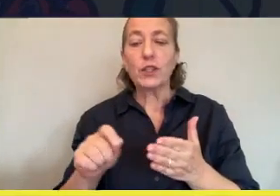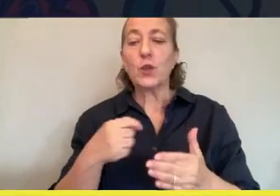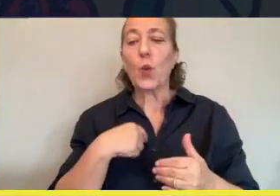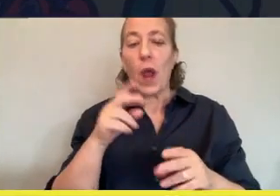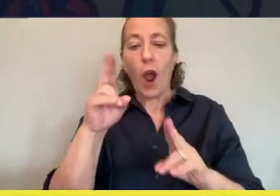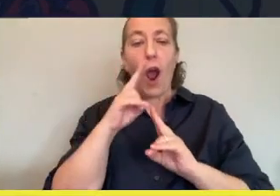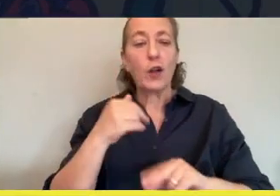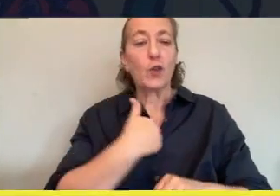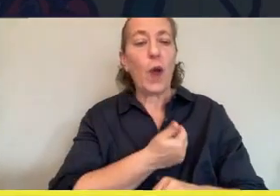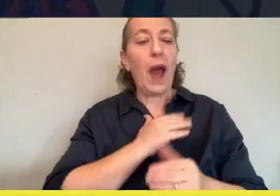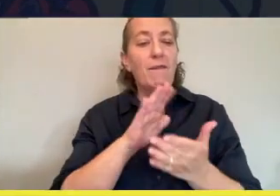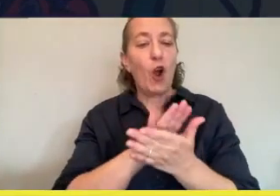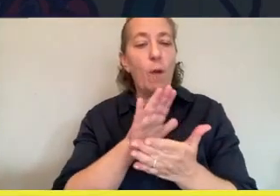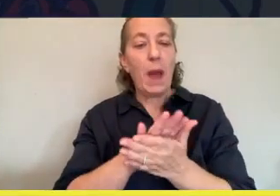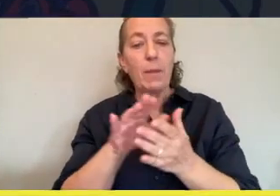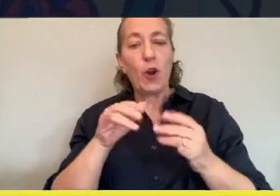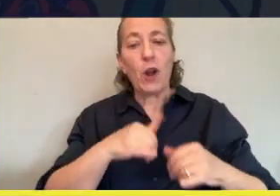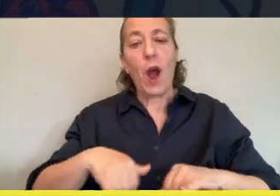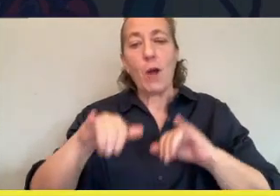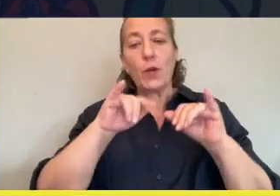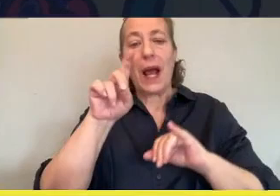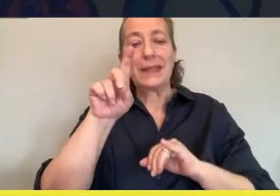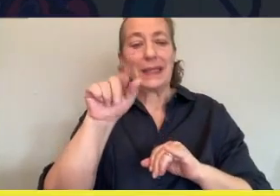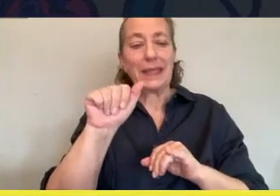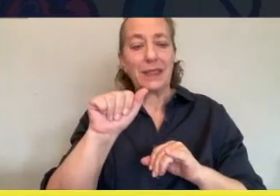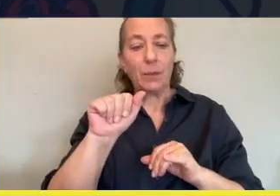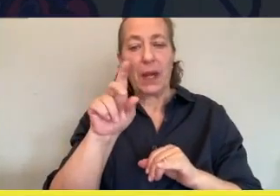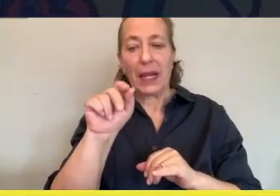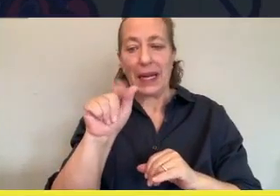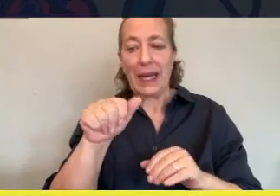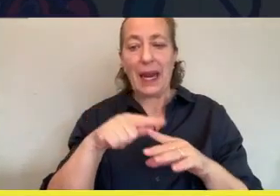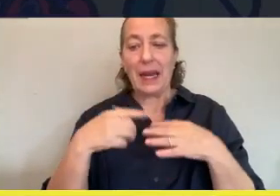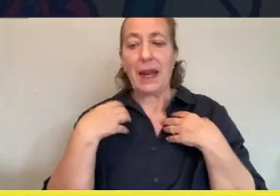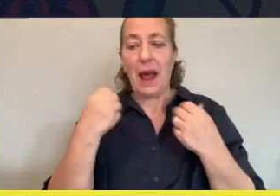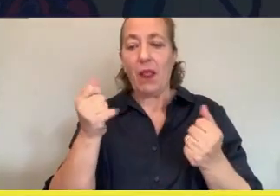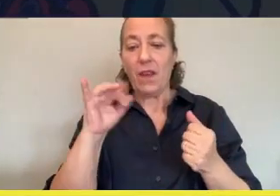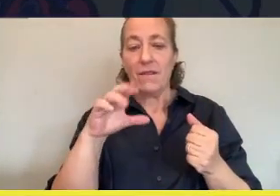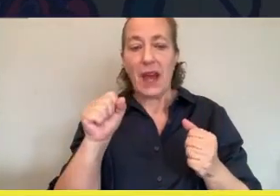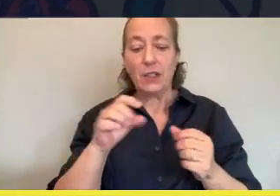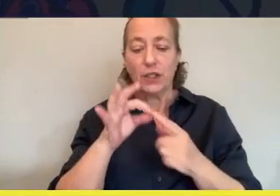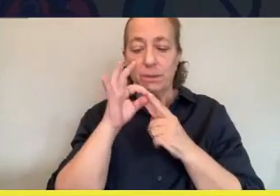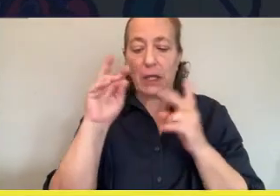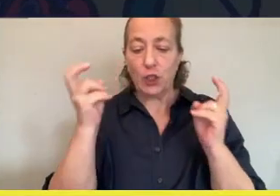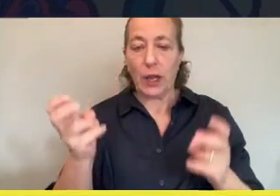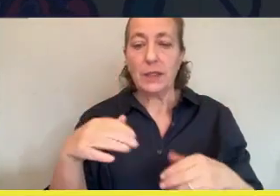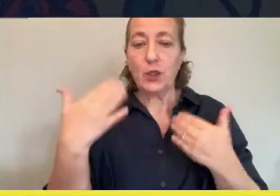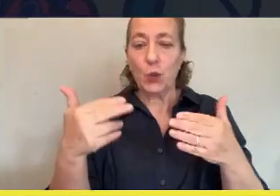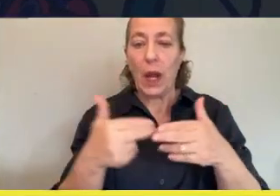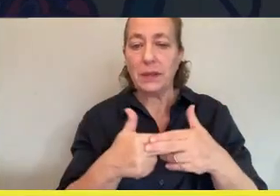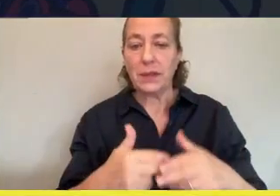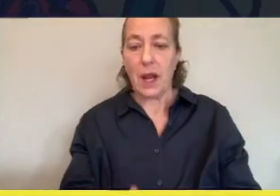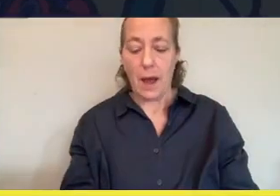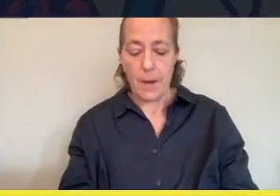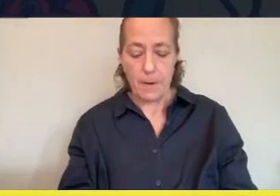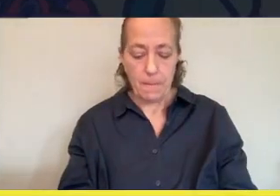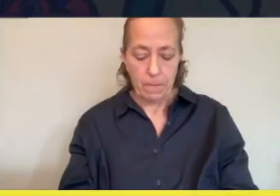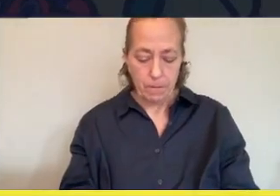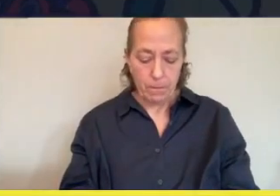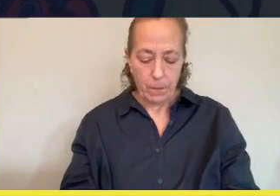harmonizing disability data included in the Health Affairs special issue. Next slide, please.